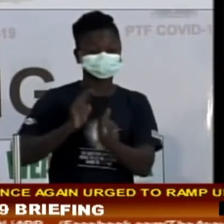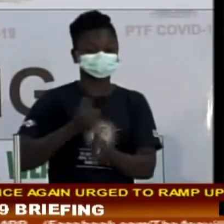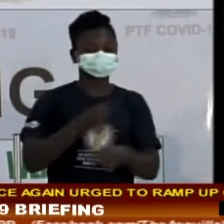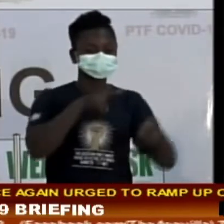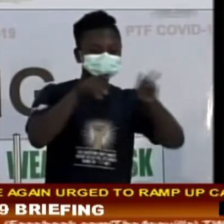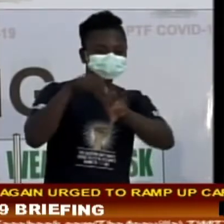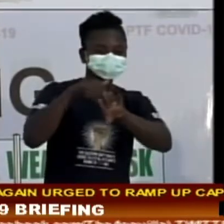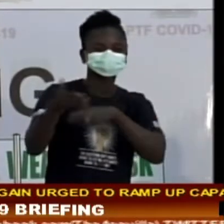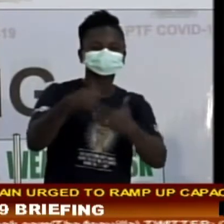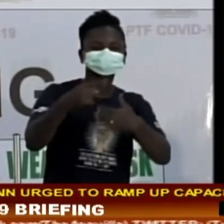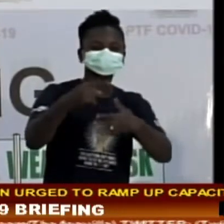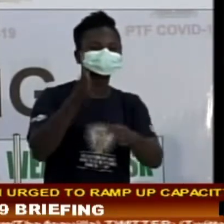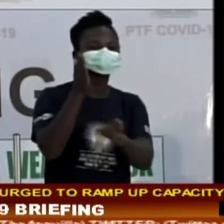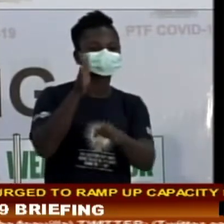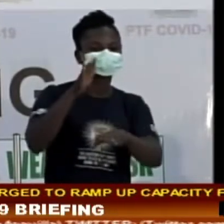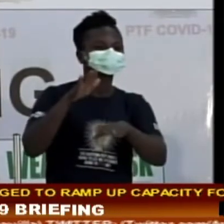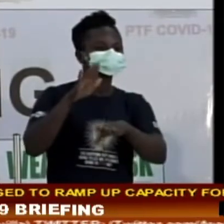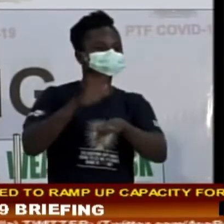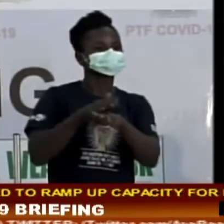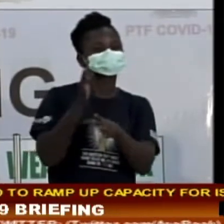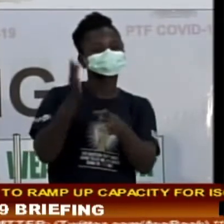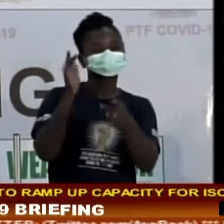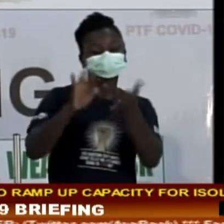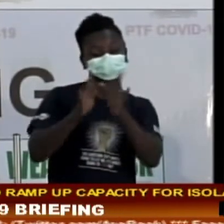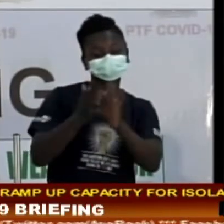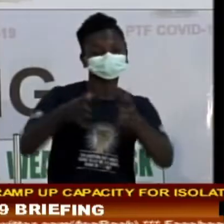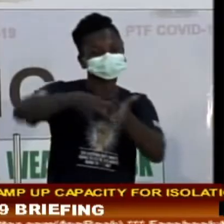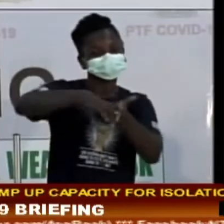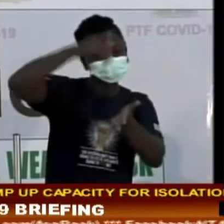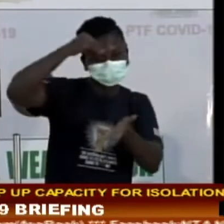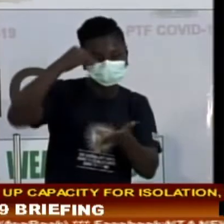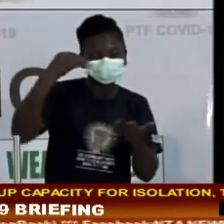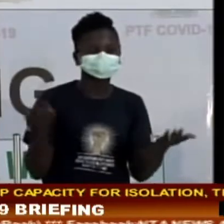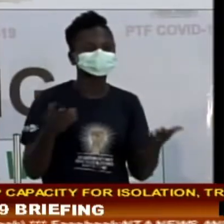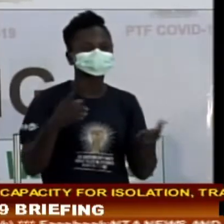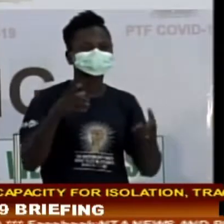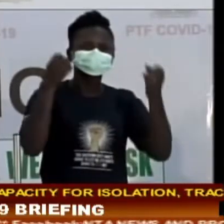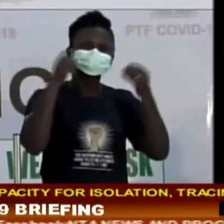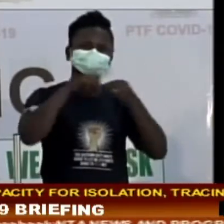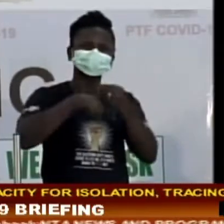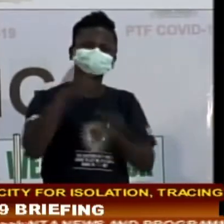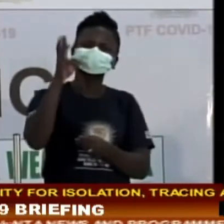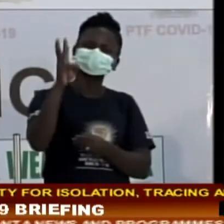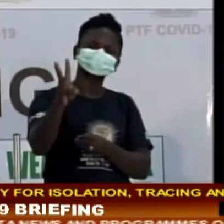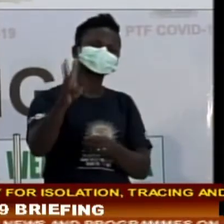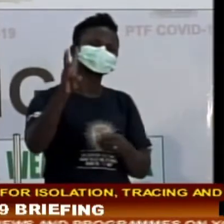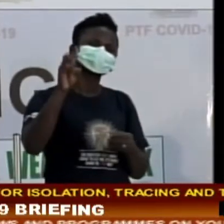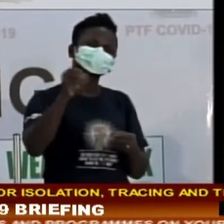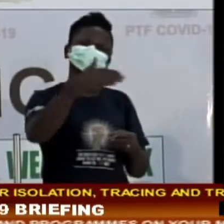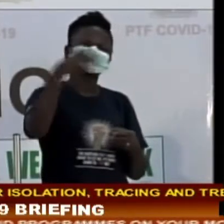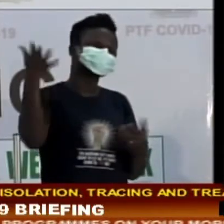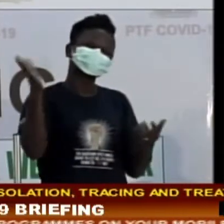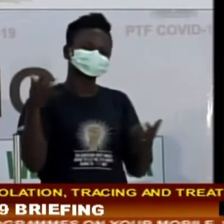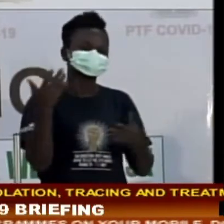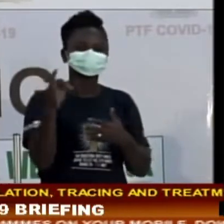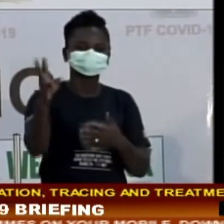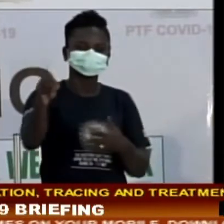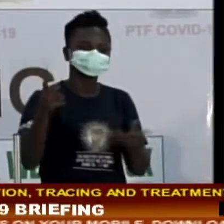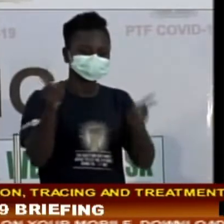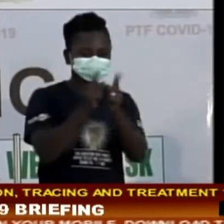learning platforms that Nigerians have developed there are almost 60 something of them and we meet with them regularly and